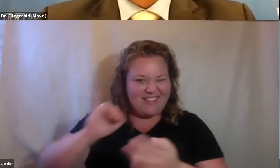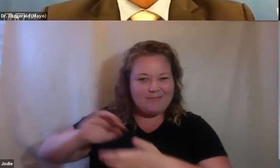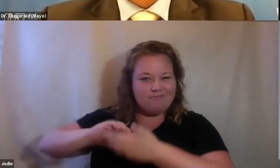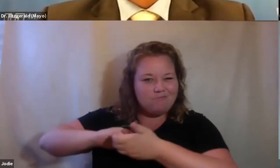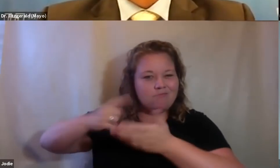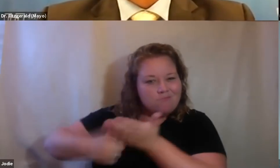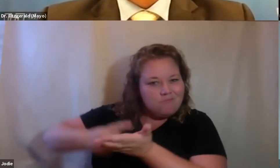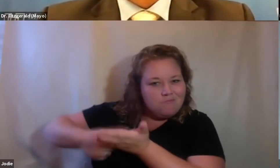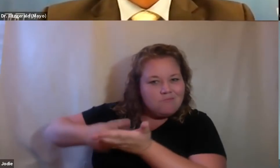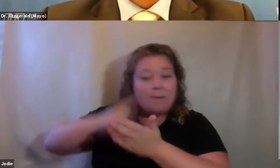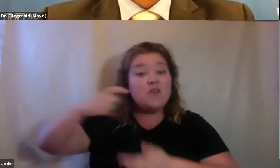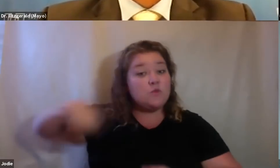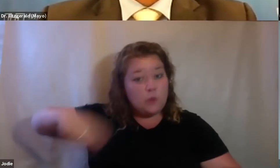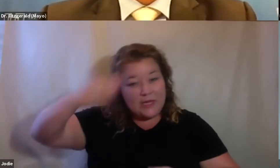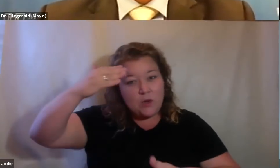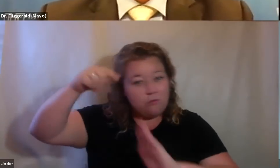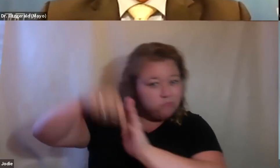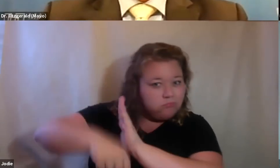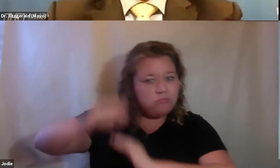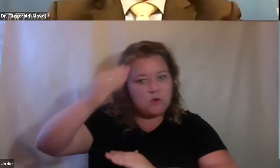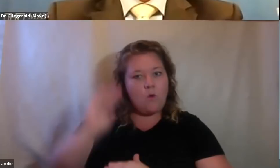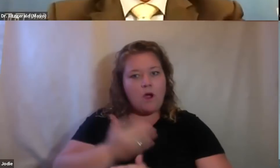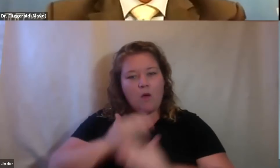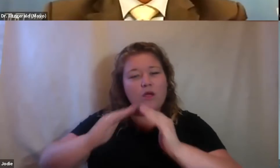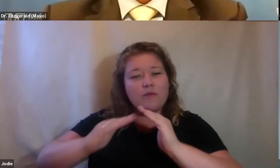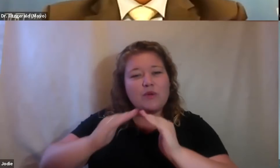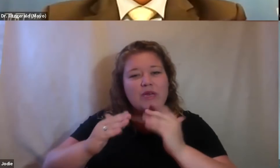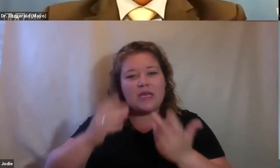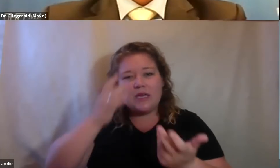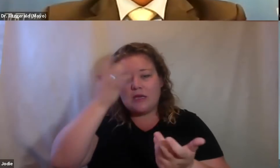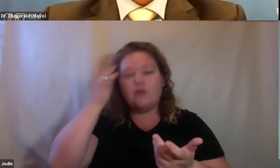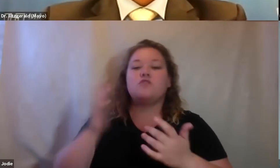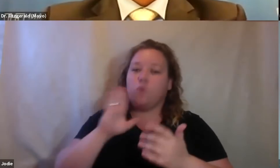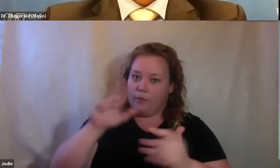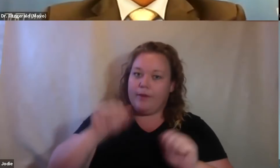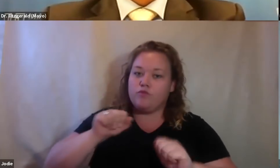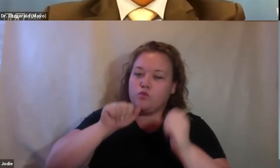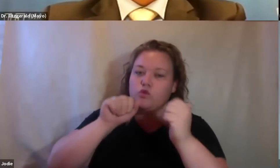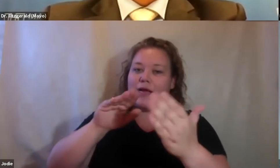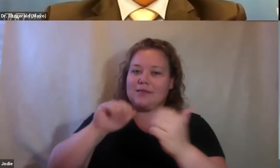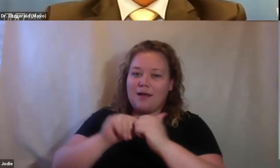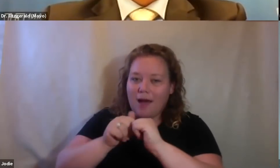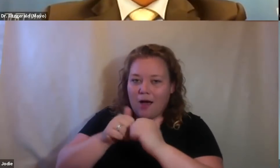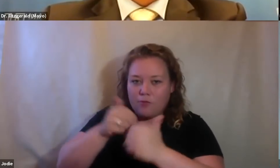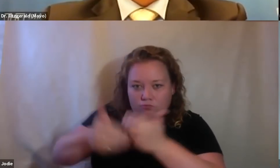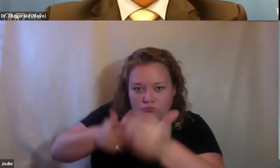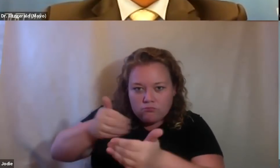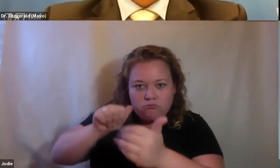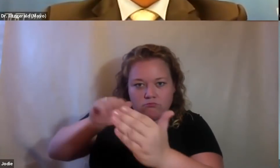our community. So the collaborative will be looking at all of these metrics each week